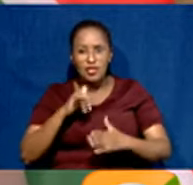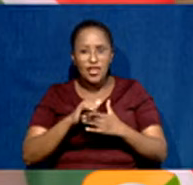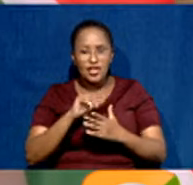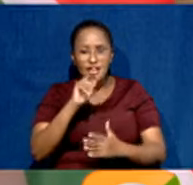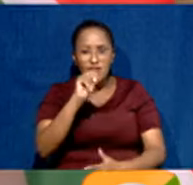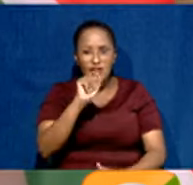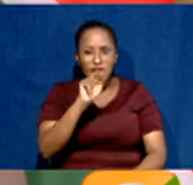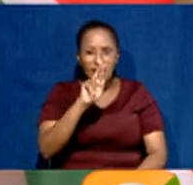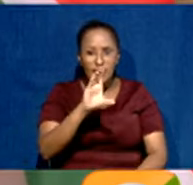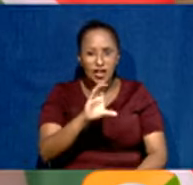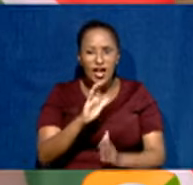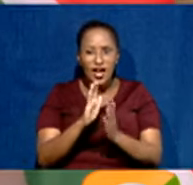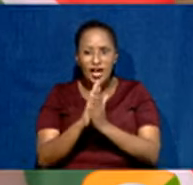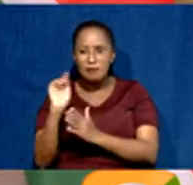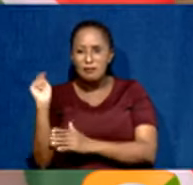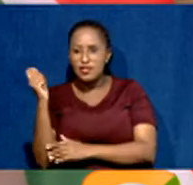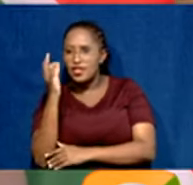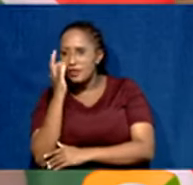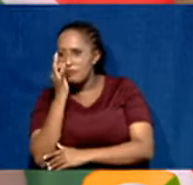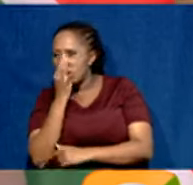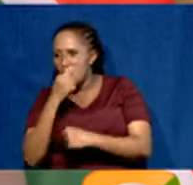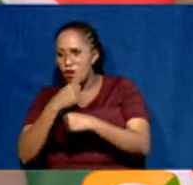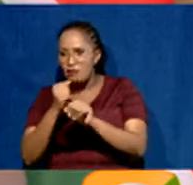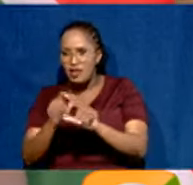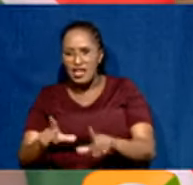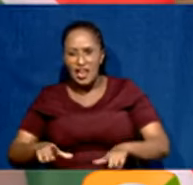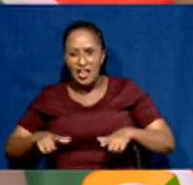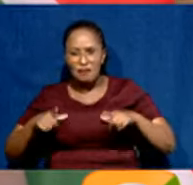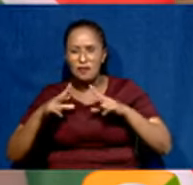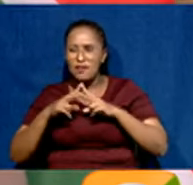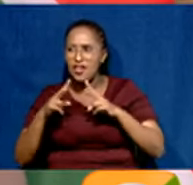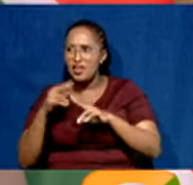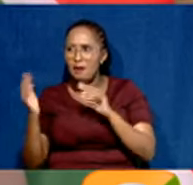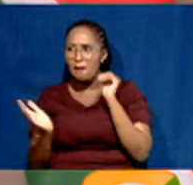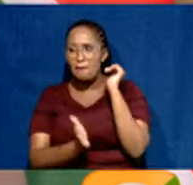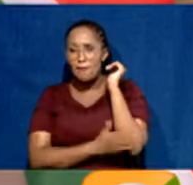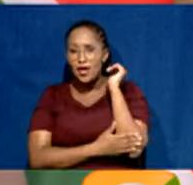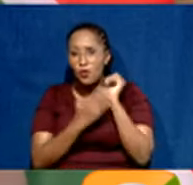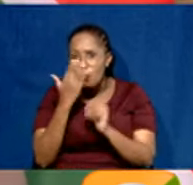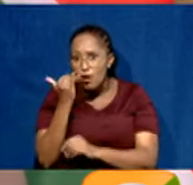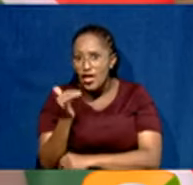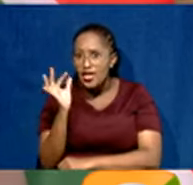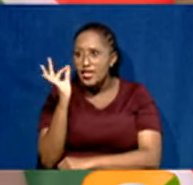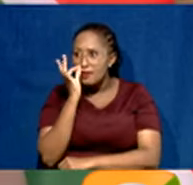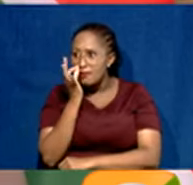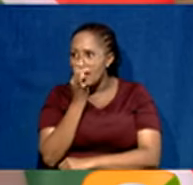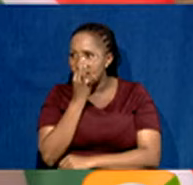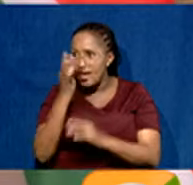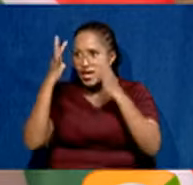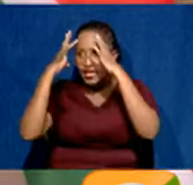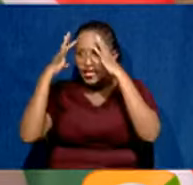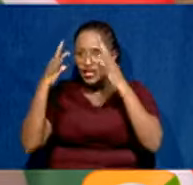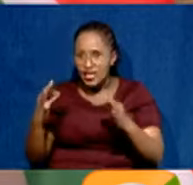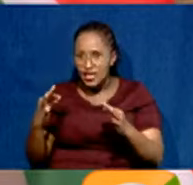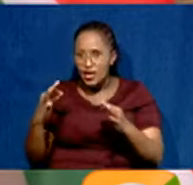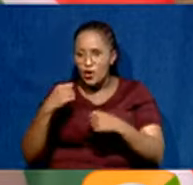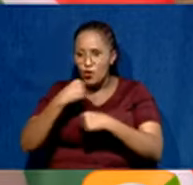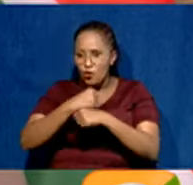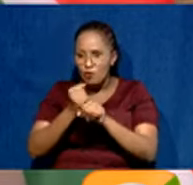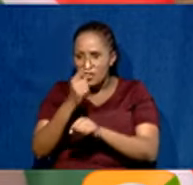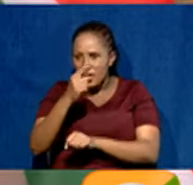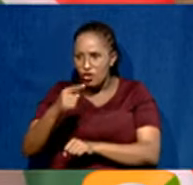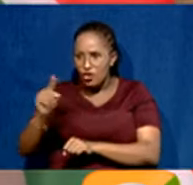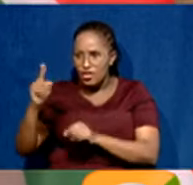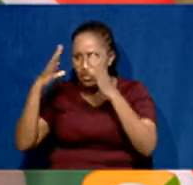Kibaki had made their life worse than ever because Kibaki decided to make the right decisions,